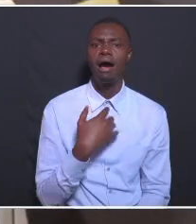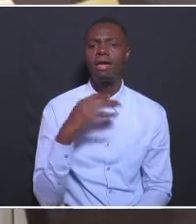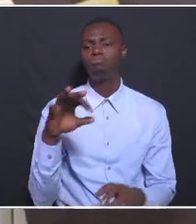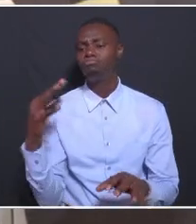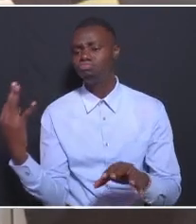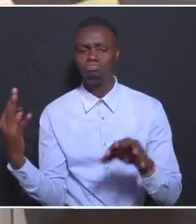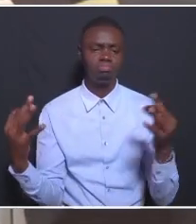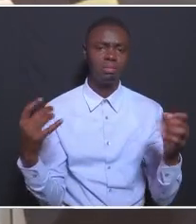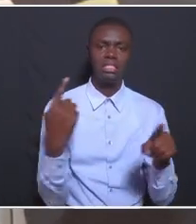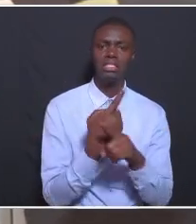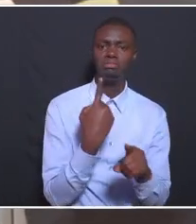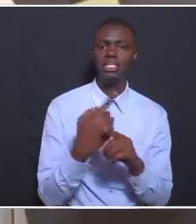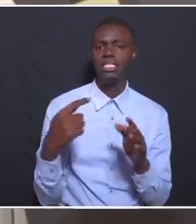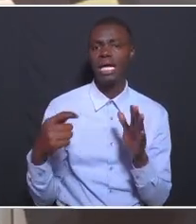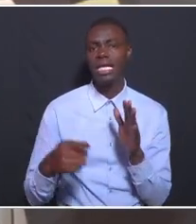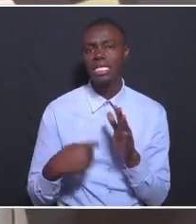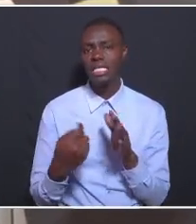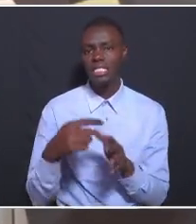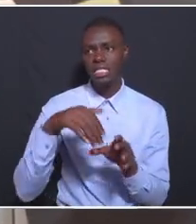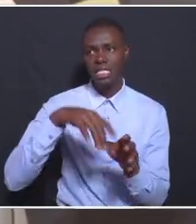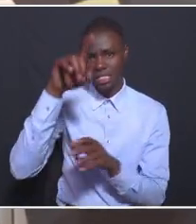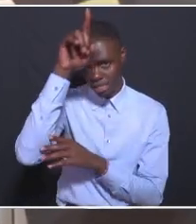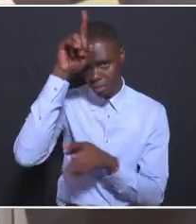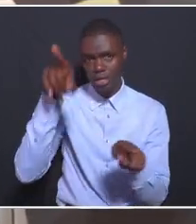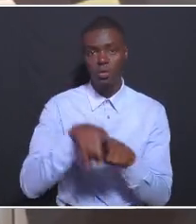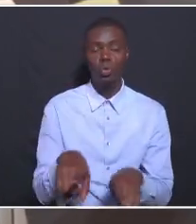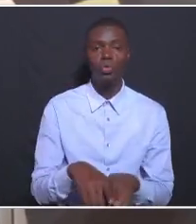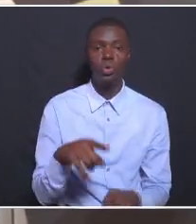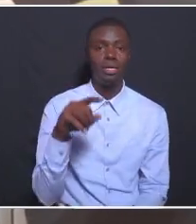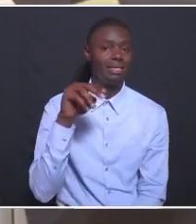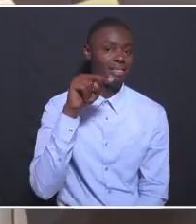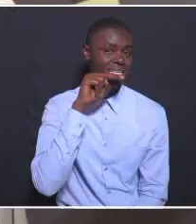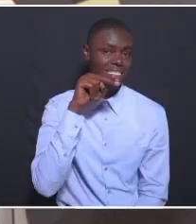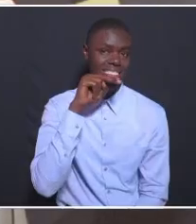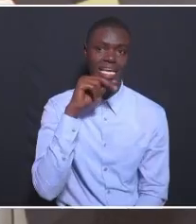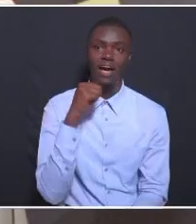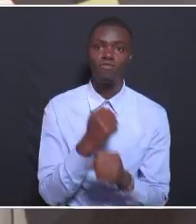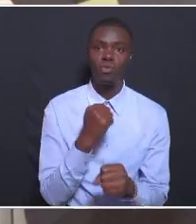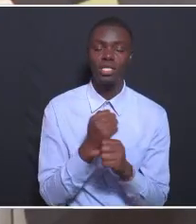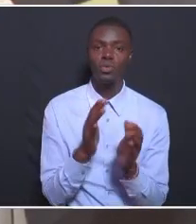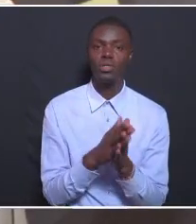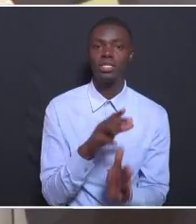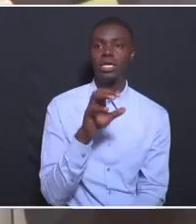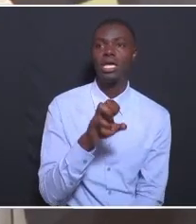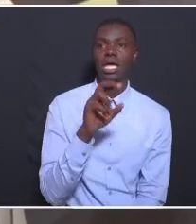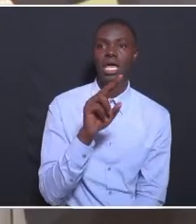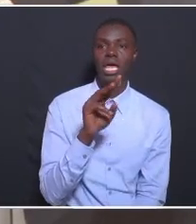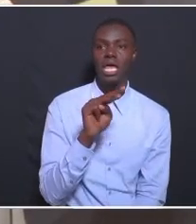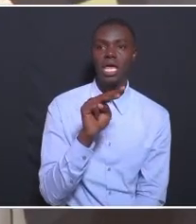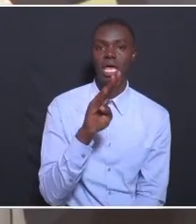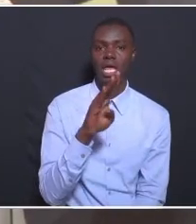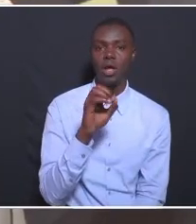different industries in Germany and in Nigeria. I was working for Ebony Life for a couple of